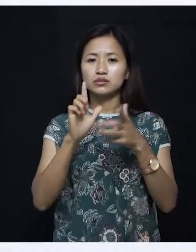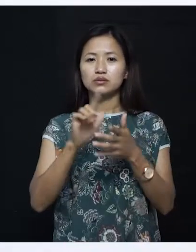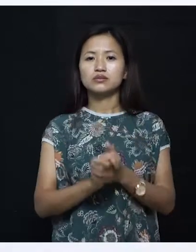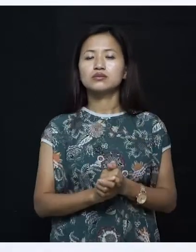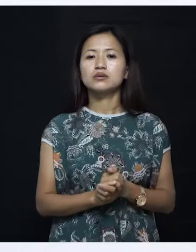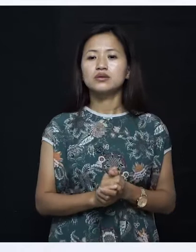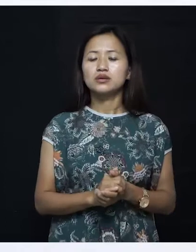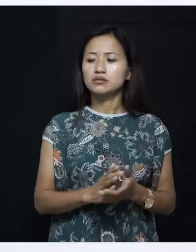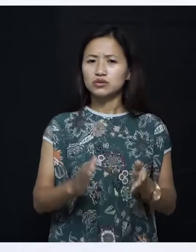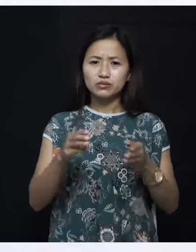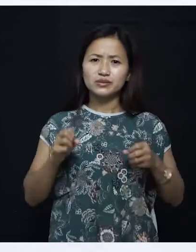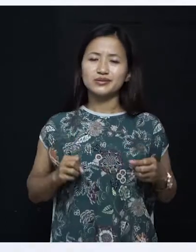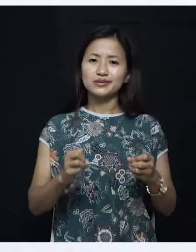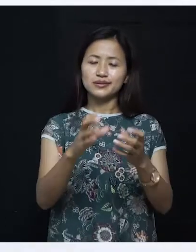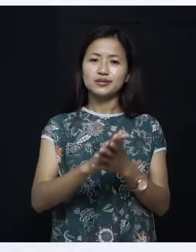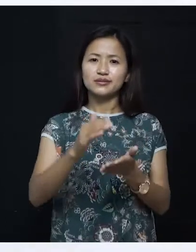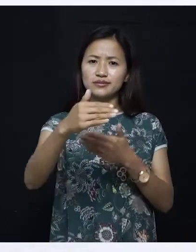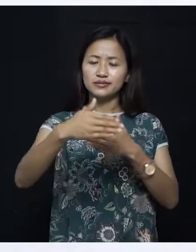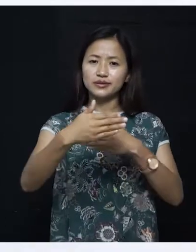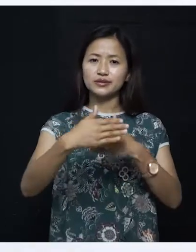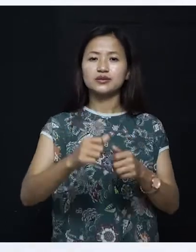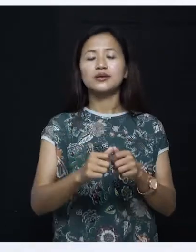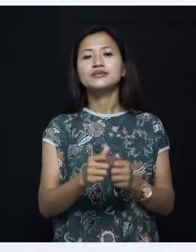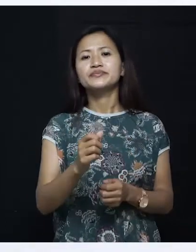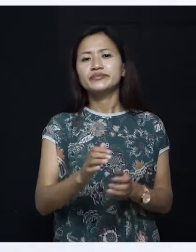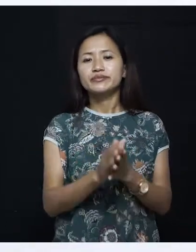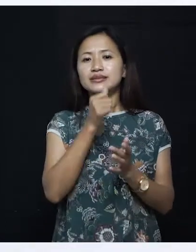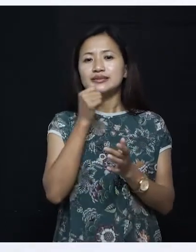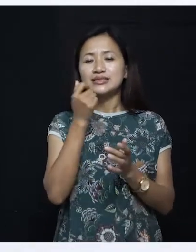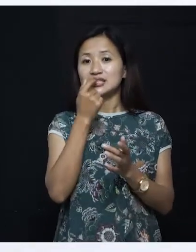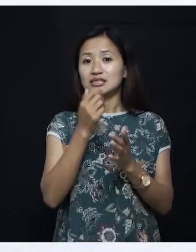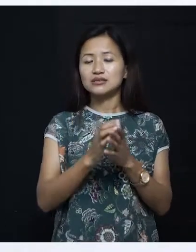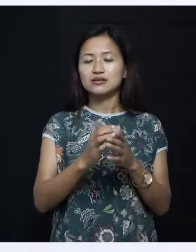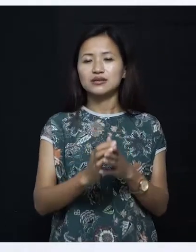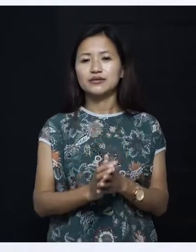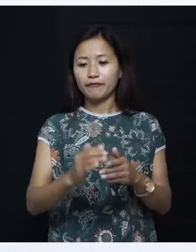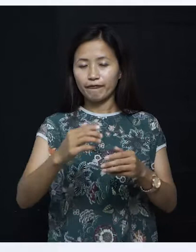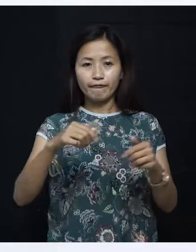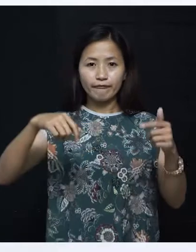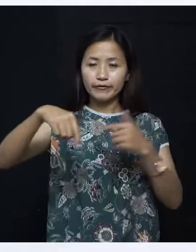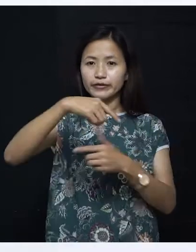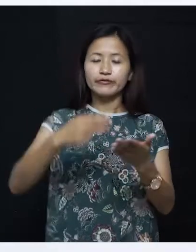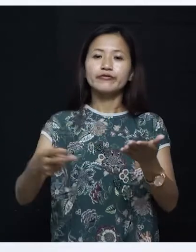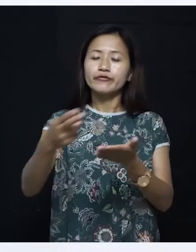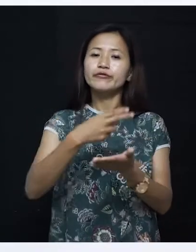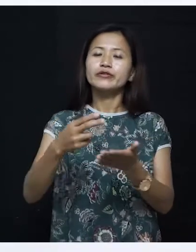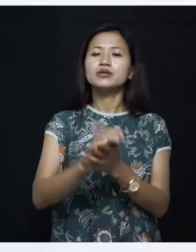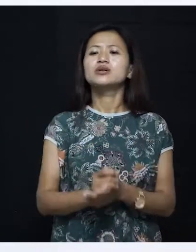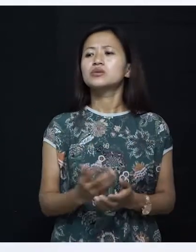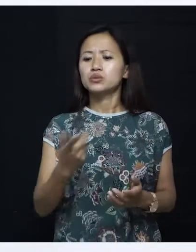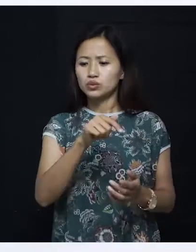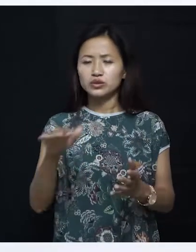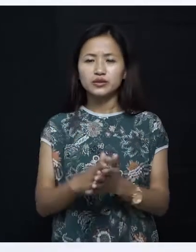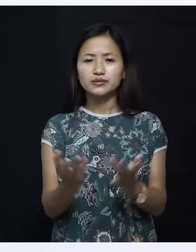it should be located near the sugar field, or not near, but then where it can be easily available. Okay, where they